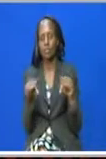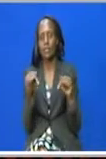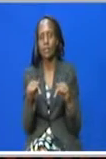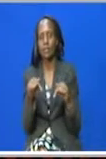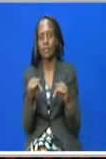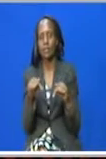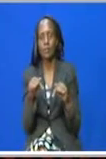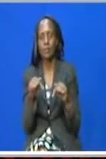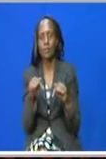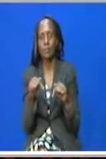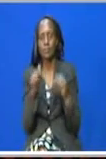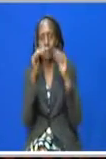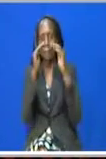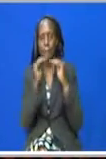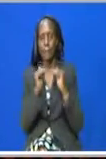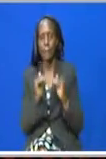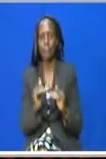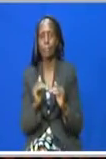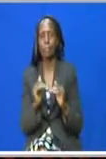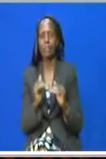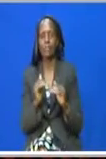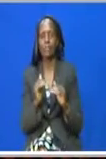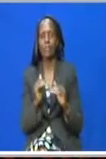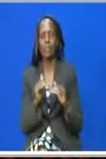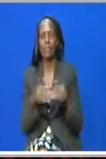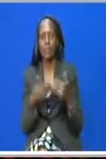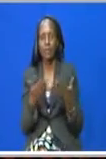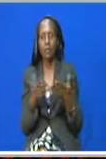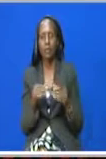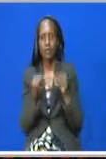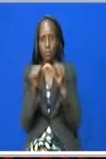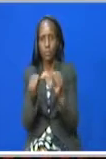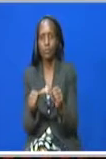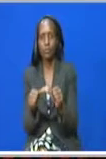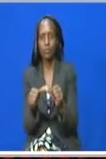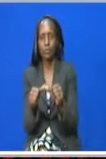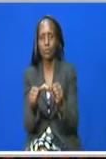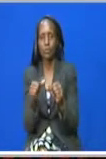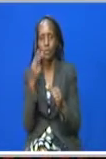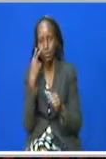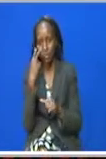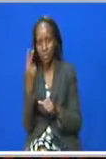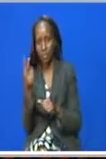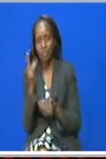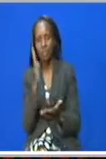Now, if we proceed on, we shall see that indeed